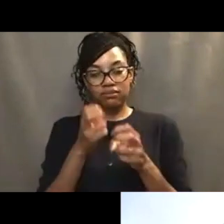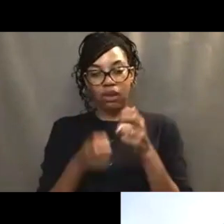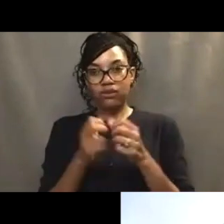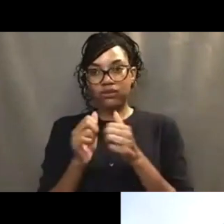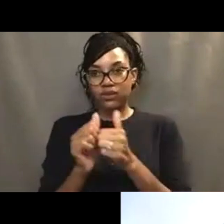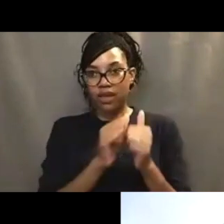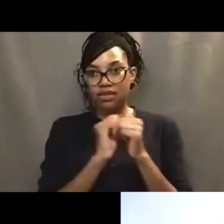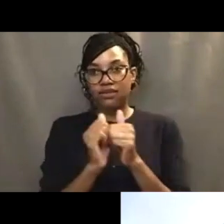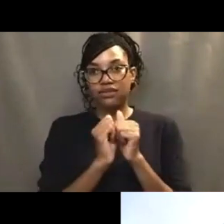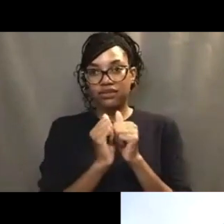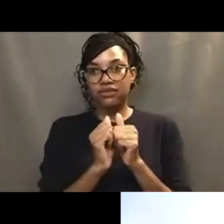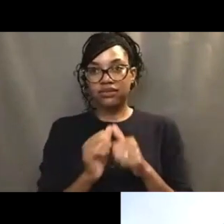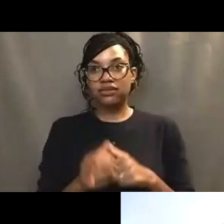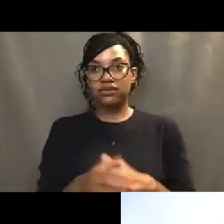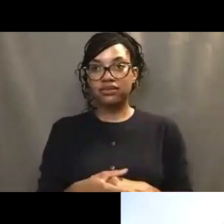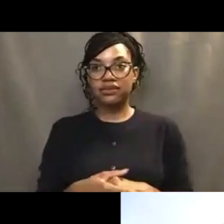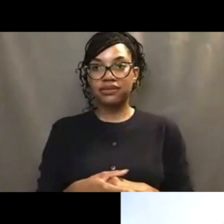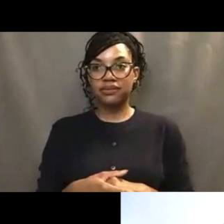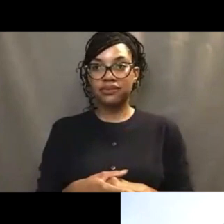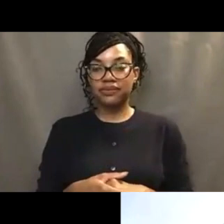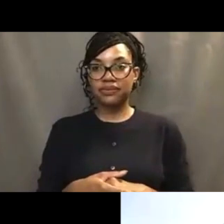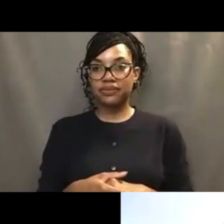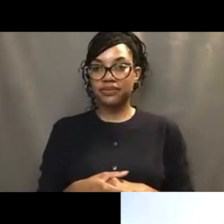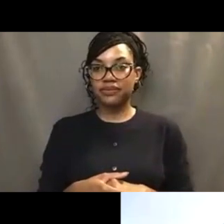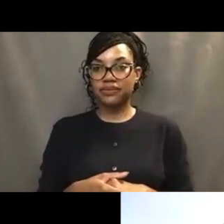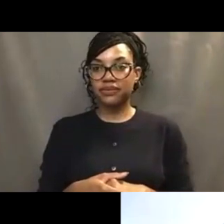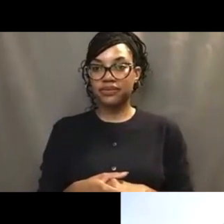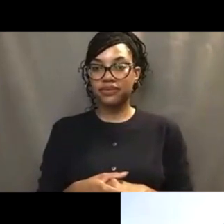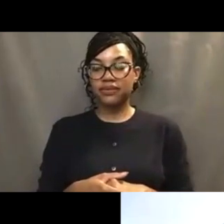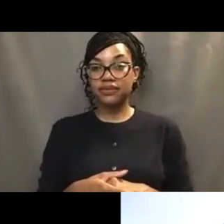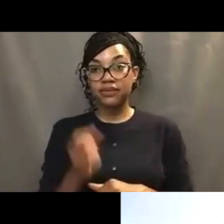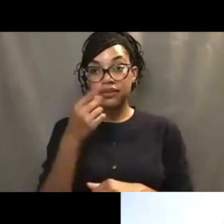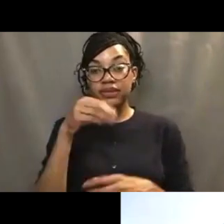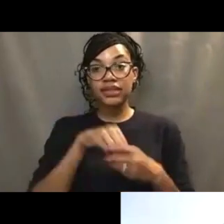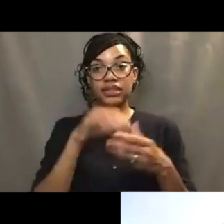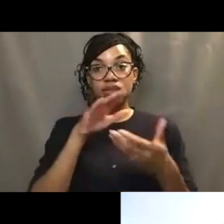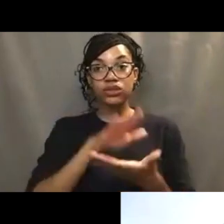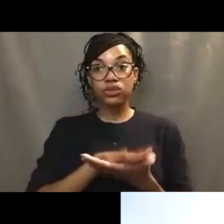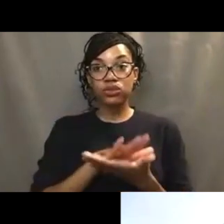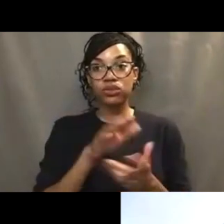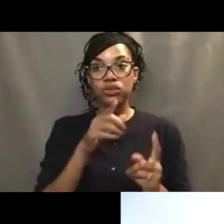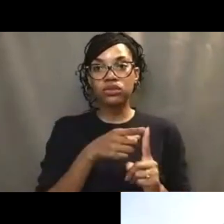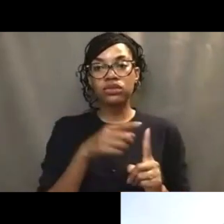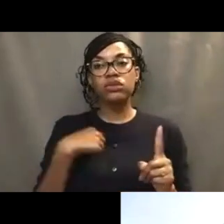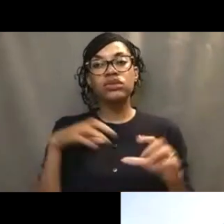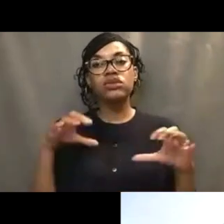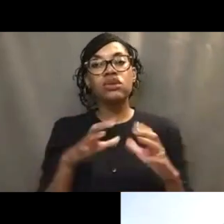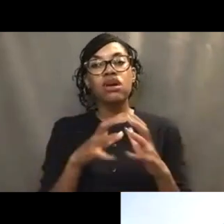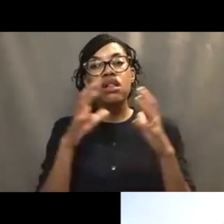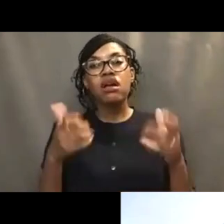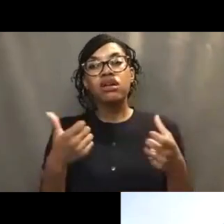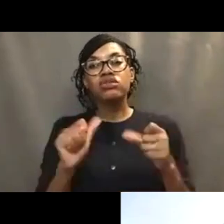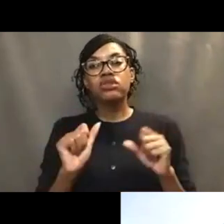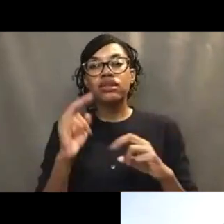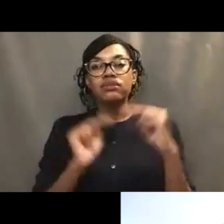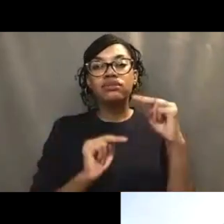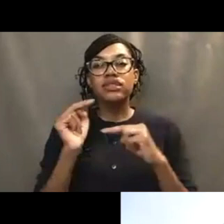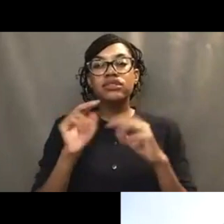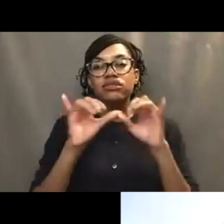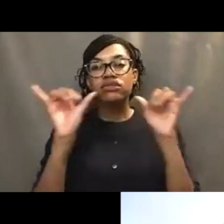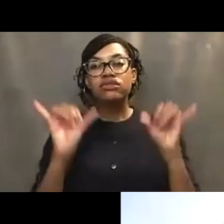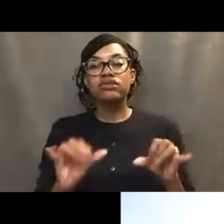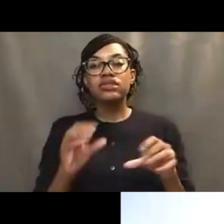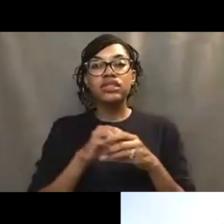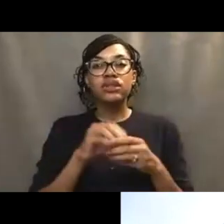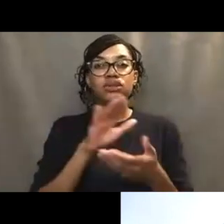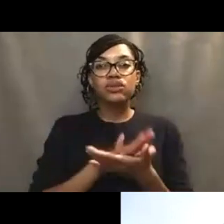even inside the schools, you know, we have done a lot of trying to build structures in schools, to build little teams, to